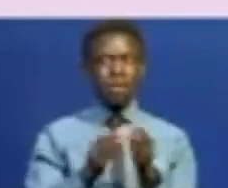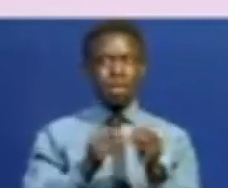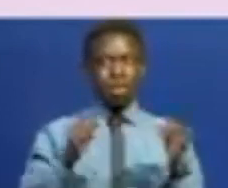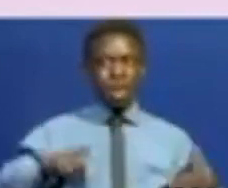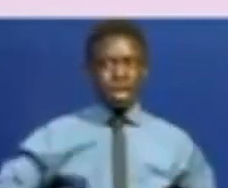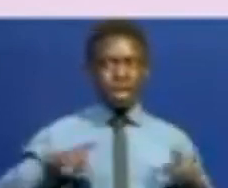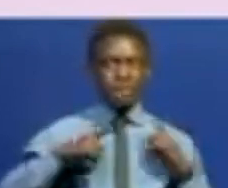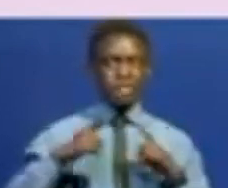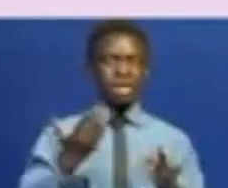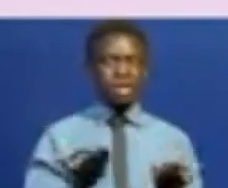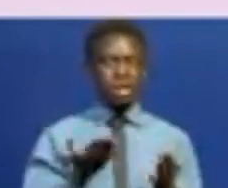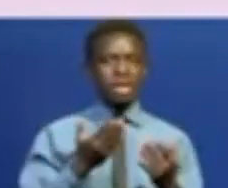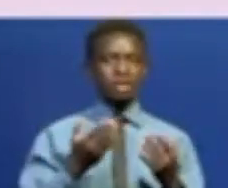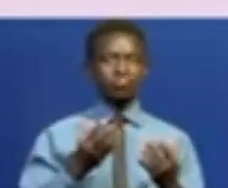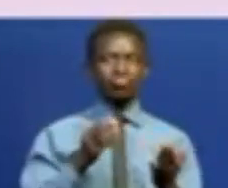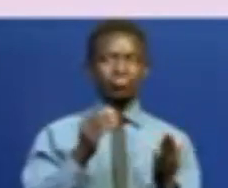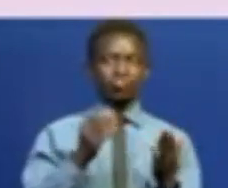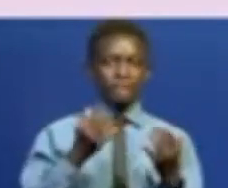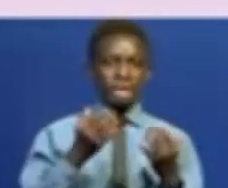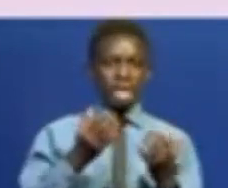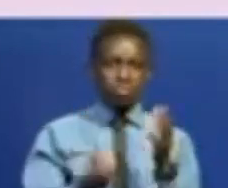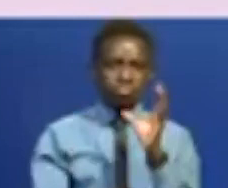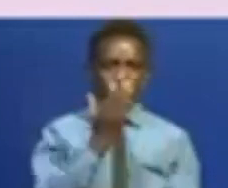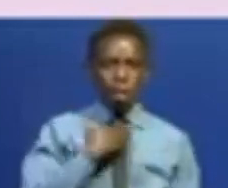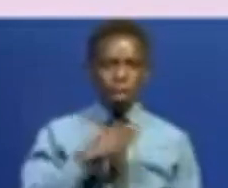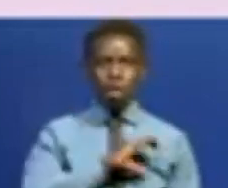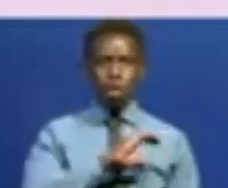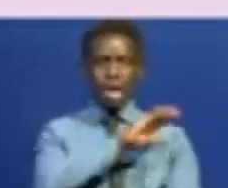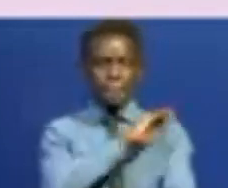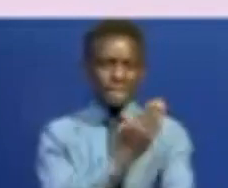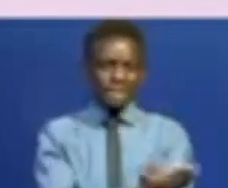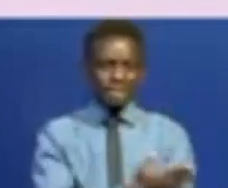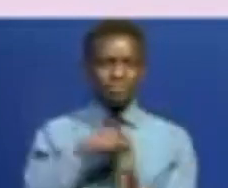of our installed capacity. We are currently having an installed capacity of